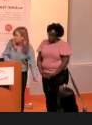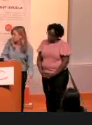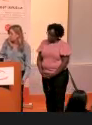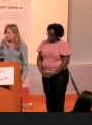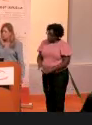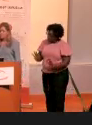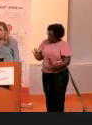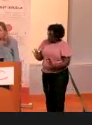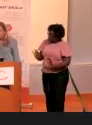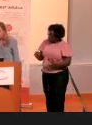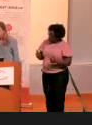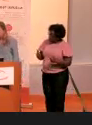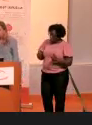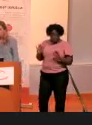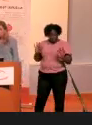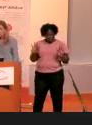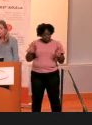How's that for you? And